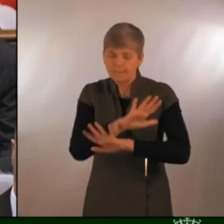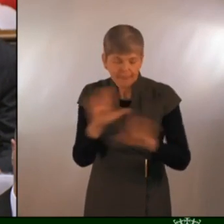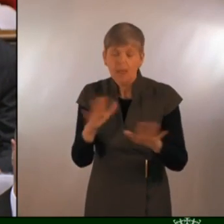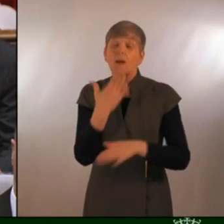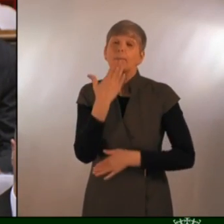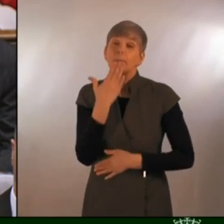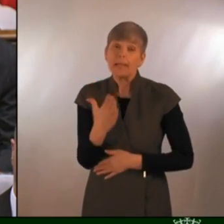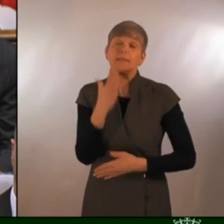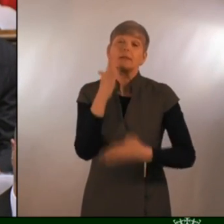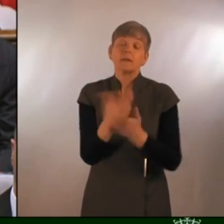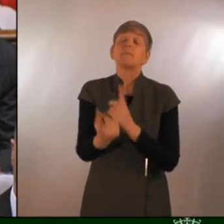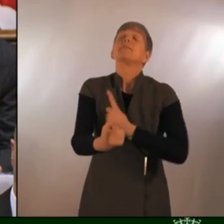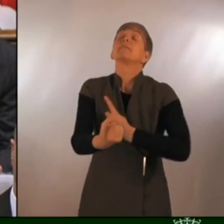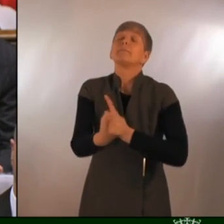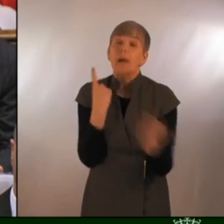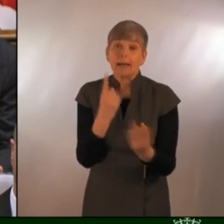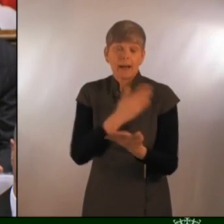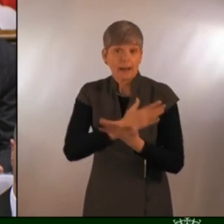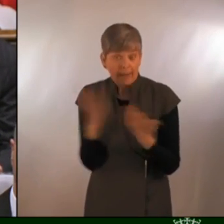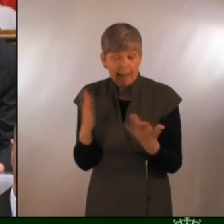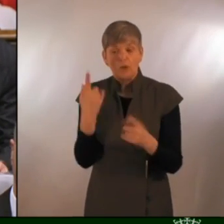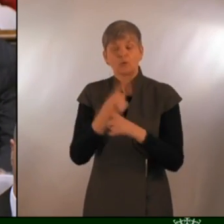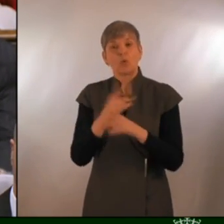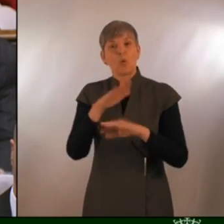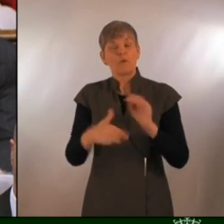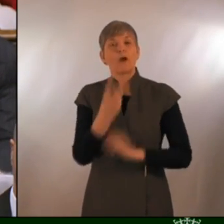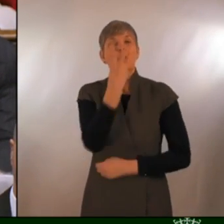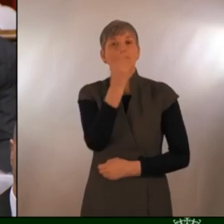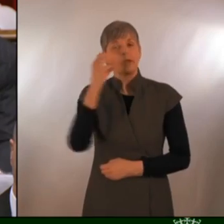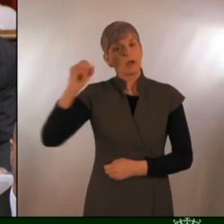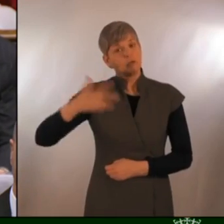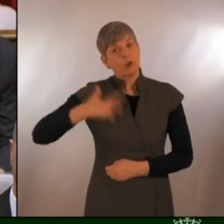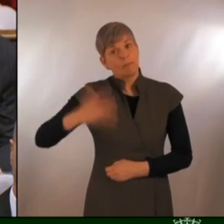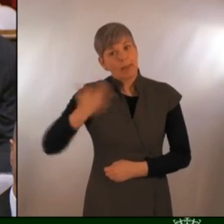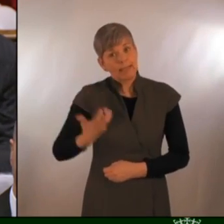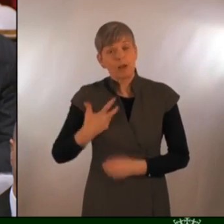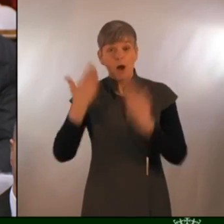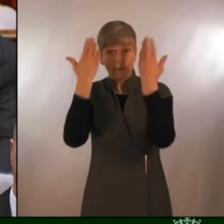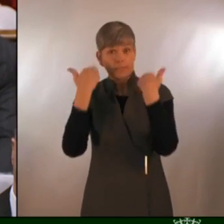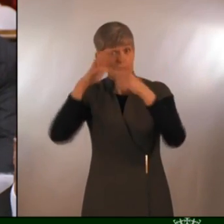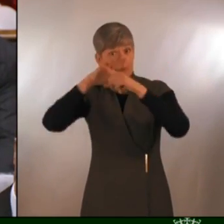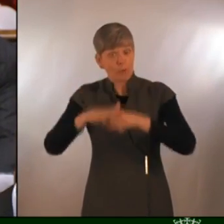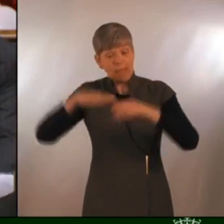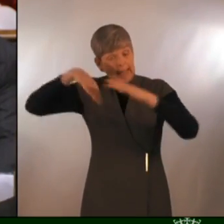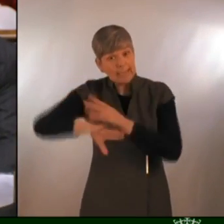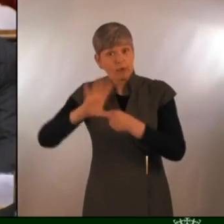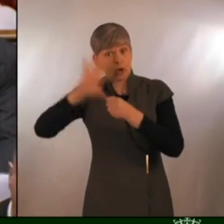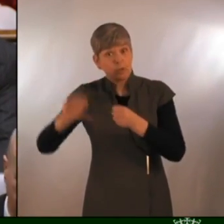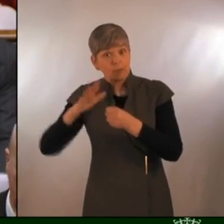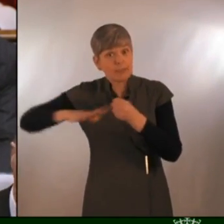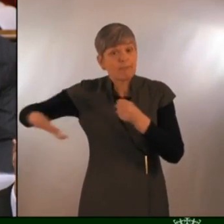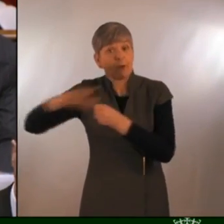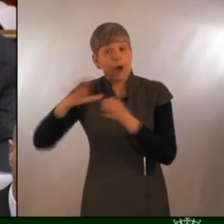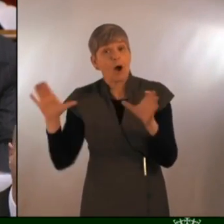300 complaints of Islamophobia within his party. Can he simply assure me what he is doing to assure Britain's